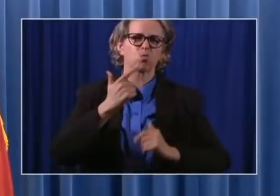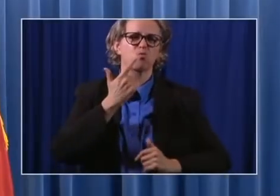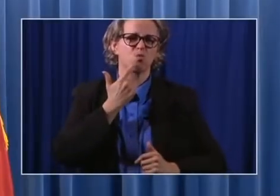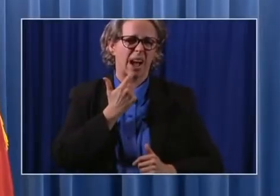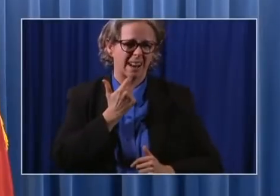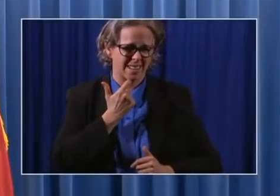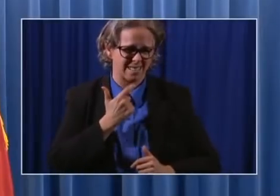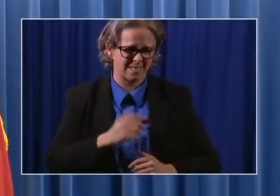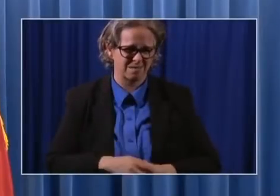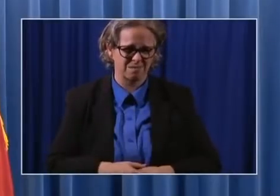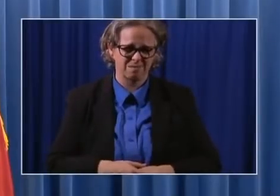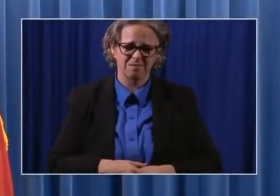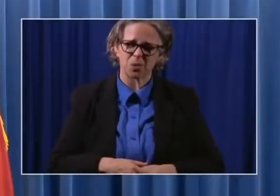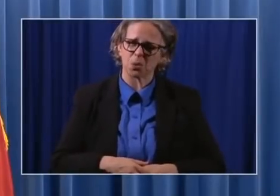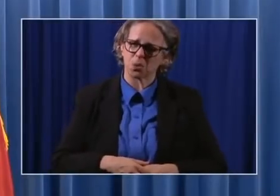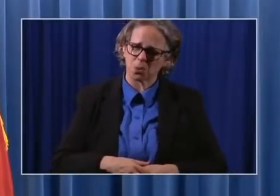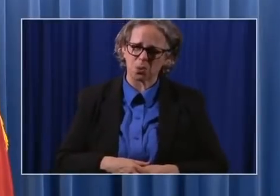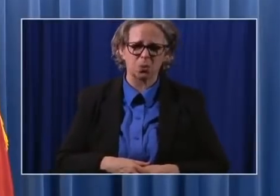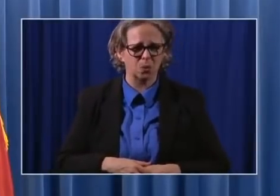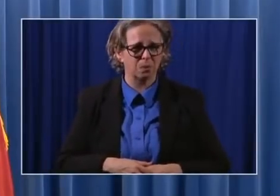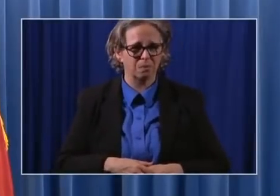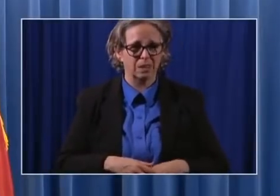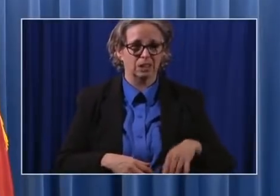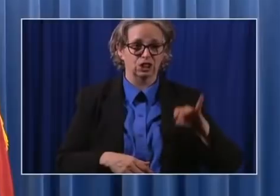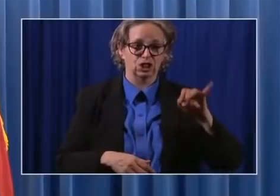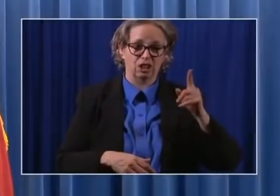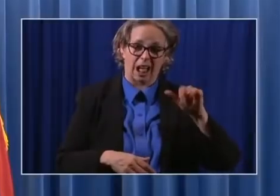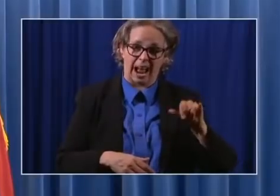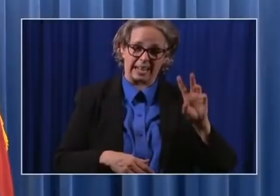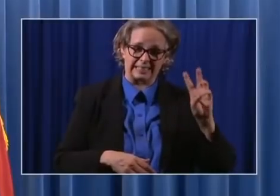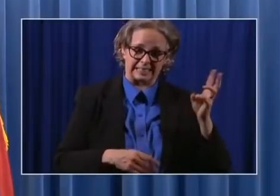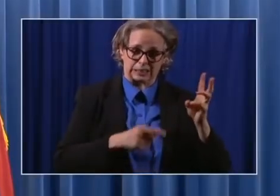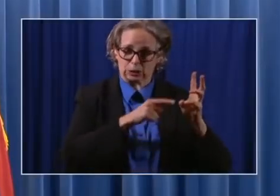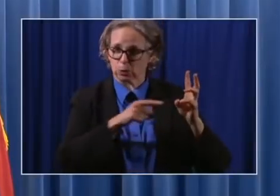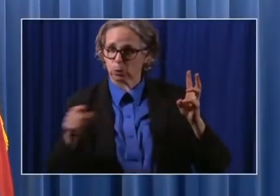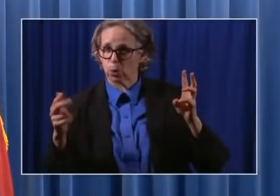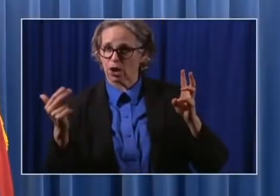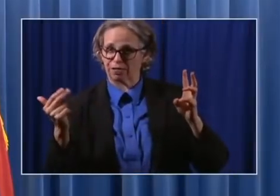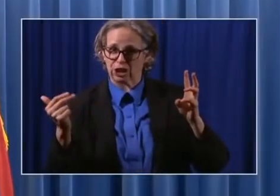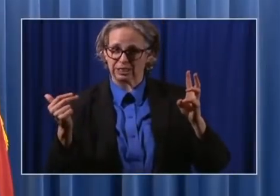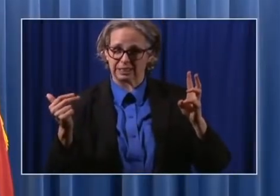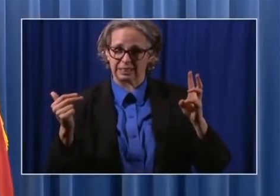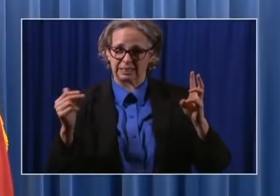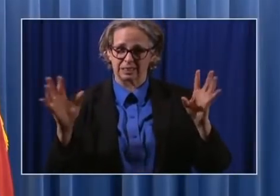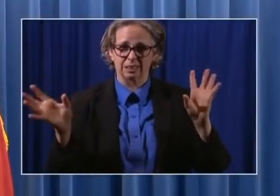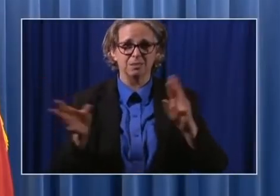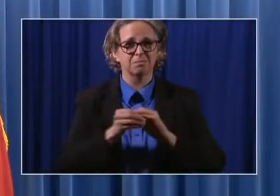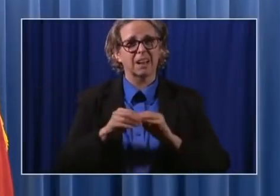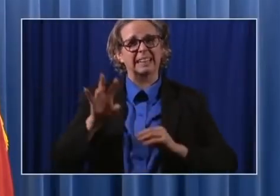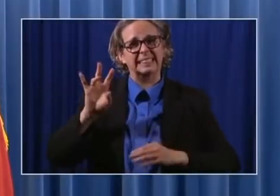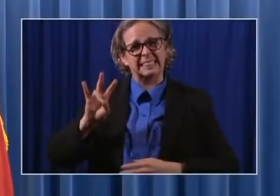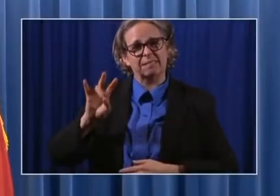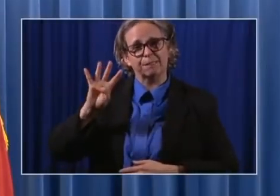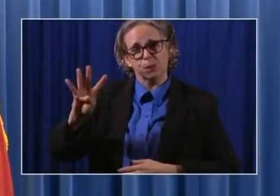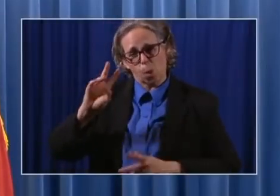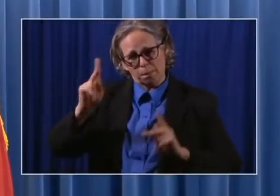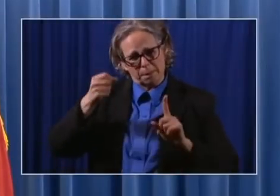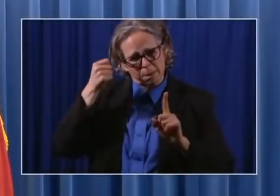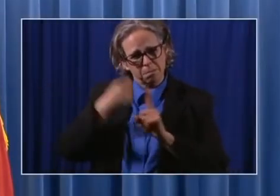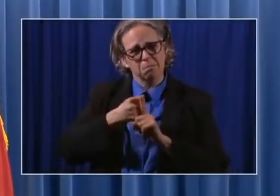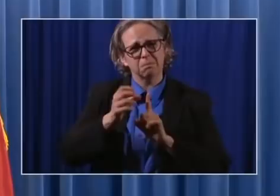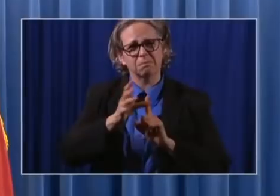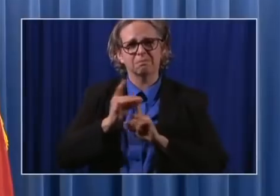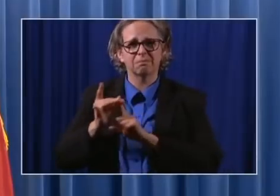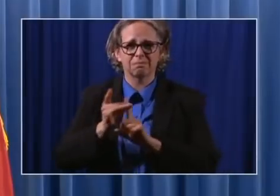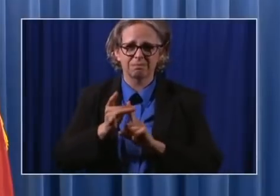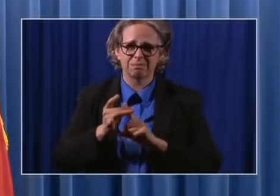cases during the 7-day period of July 6th to the 13th, which is the highest number of cases for a 7-day period since the pandemic